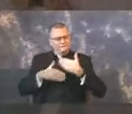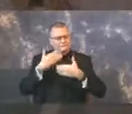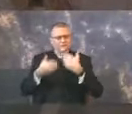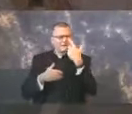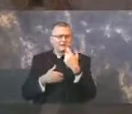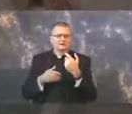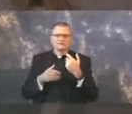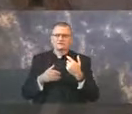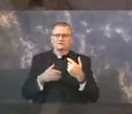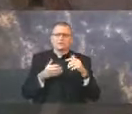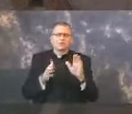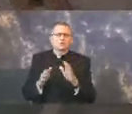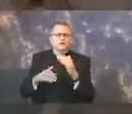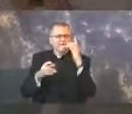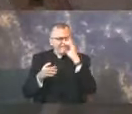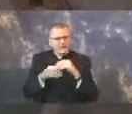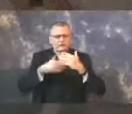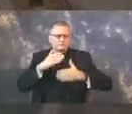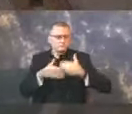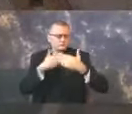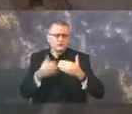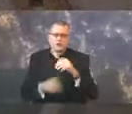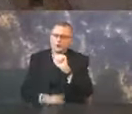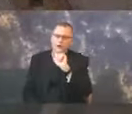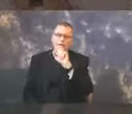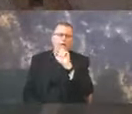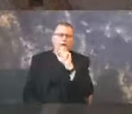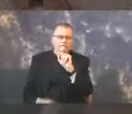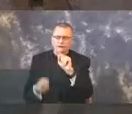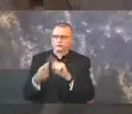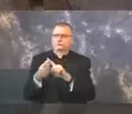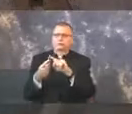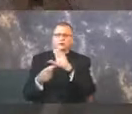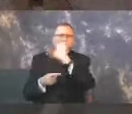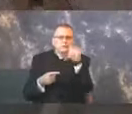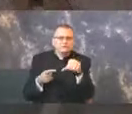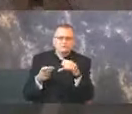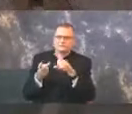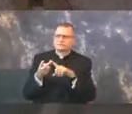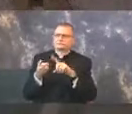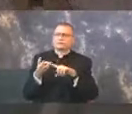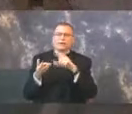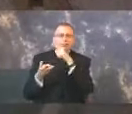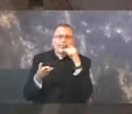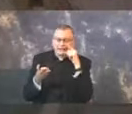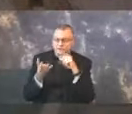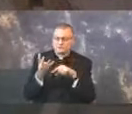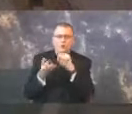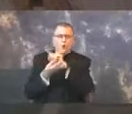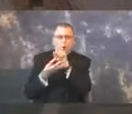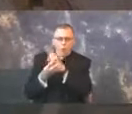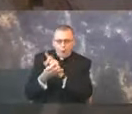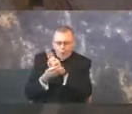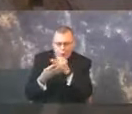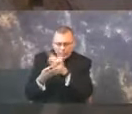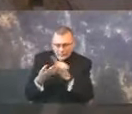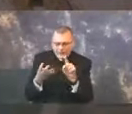faith. Advent precedes Christmas. That's followed by Lent, by Holy Week, by the Easter season.